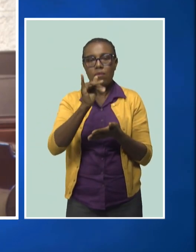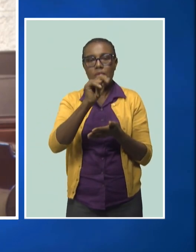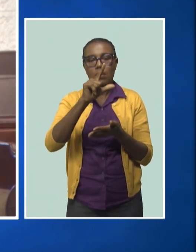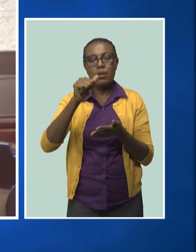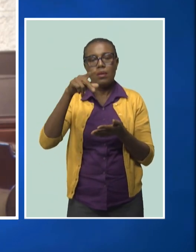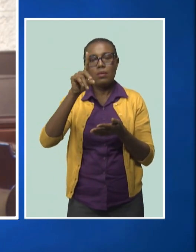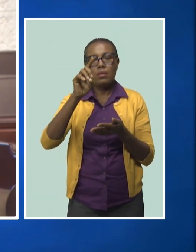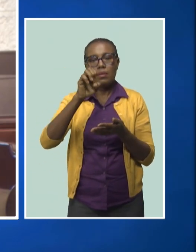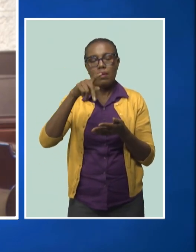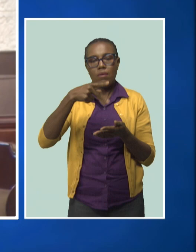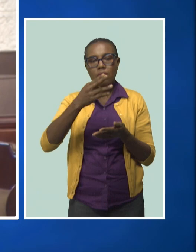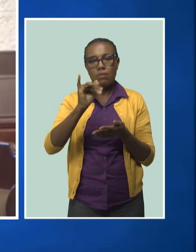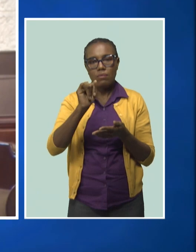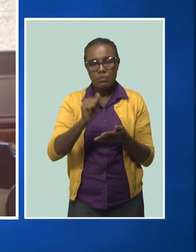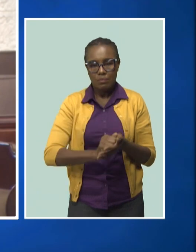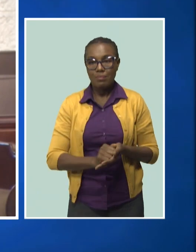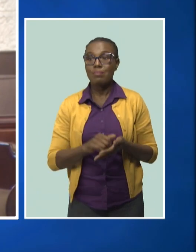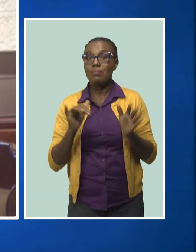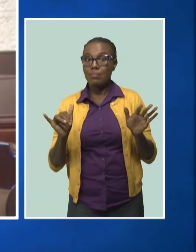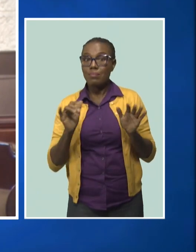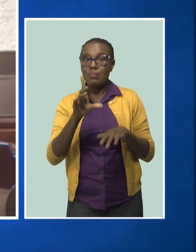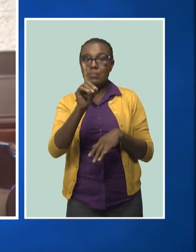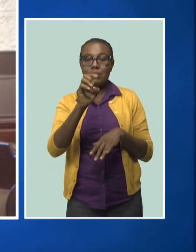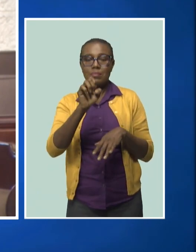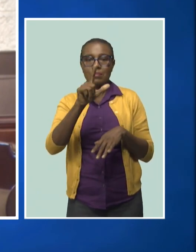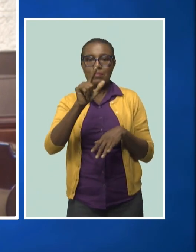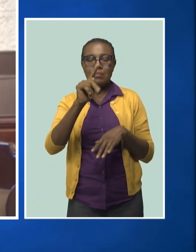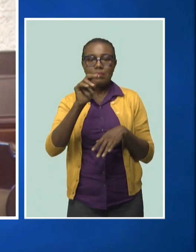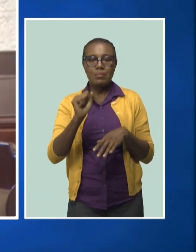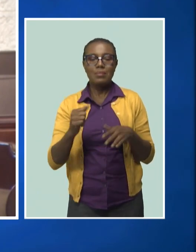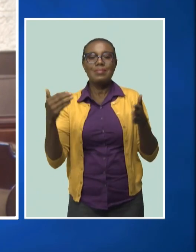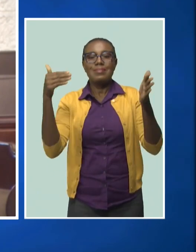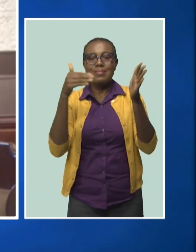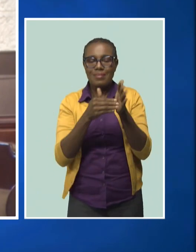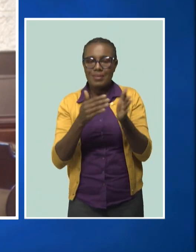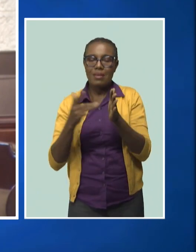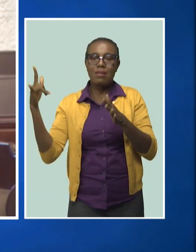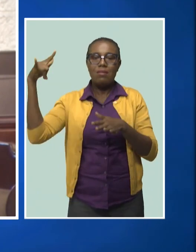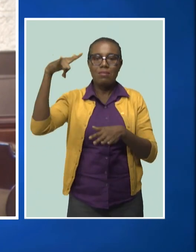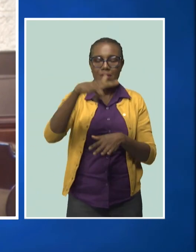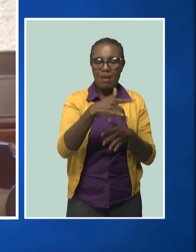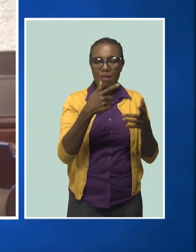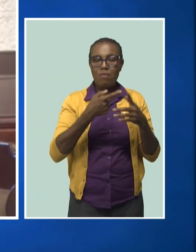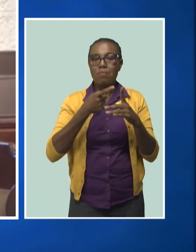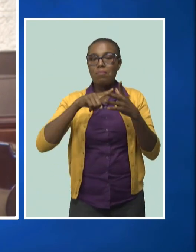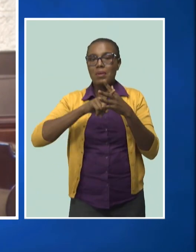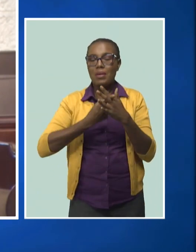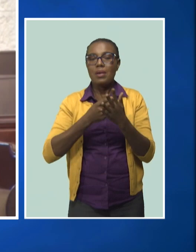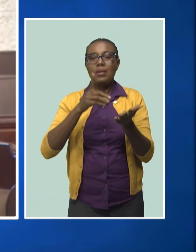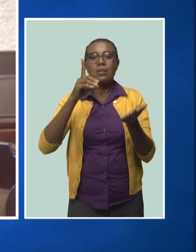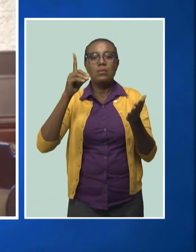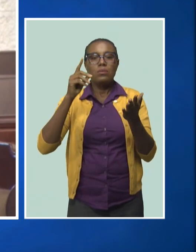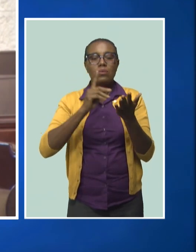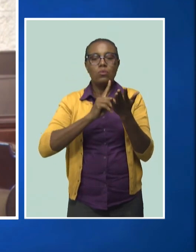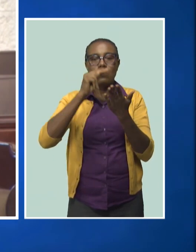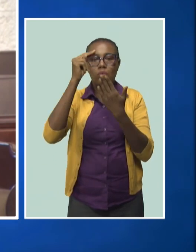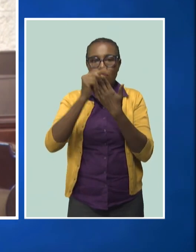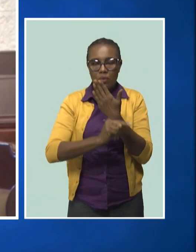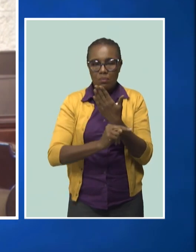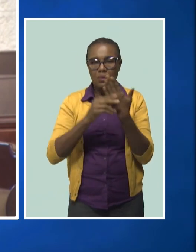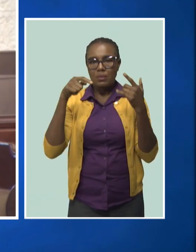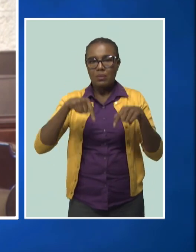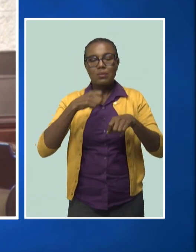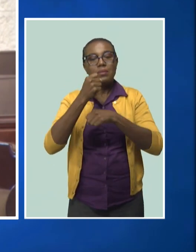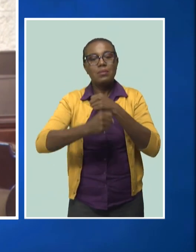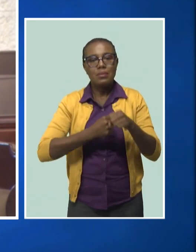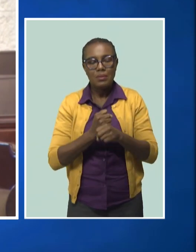of course, Delta will be flying to Barbados from November the 21st of this year. From New York, that is out of